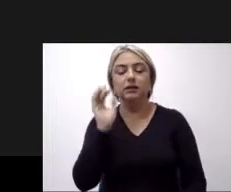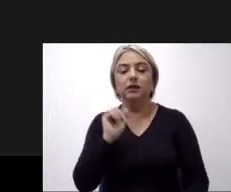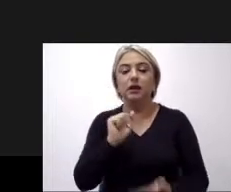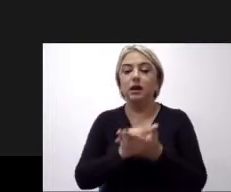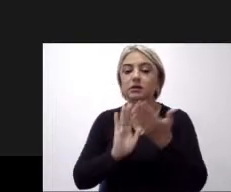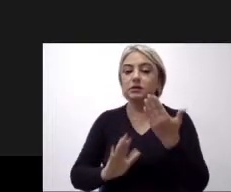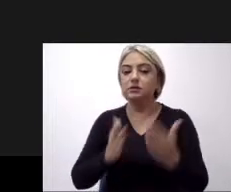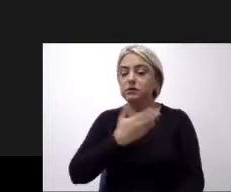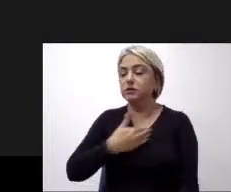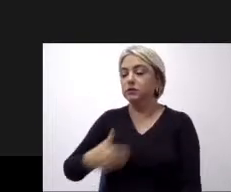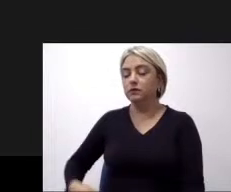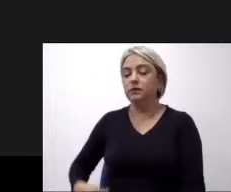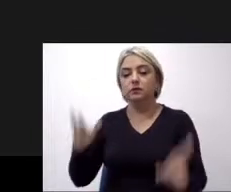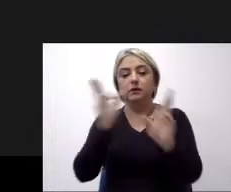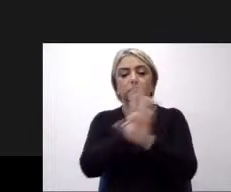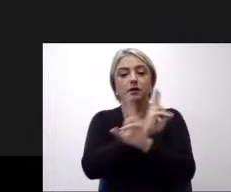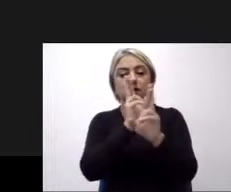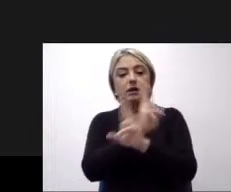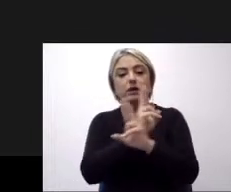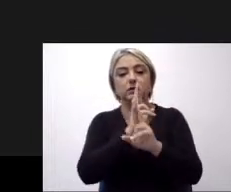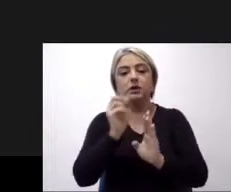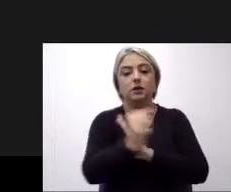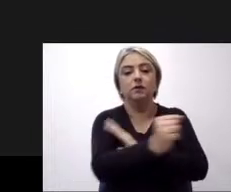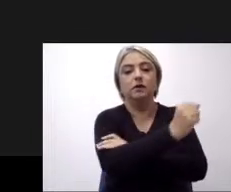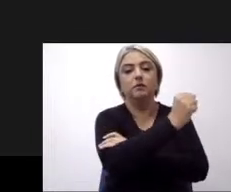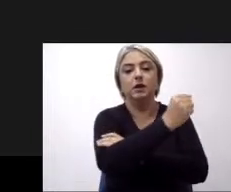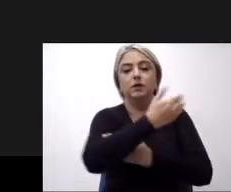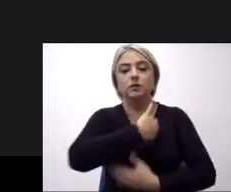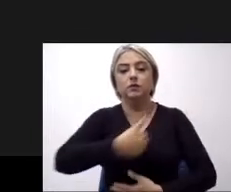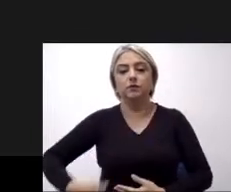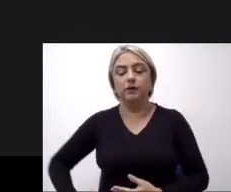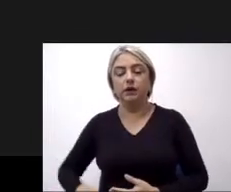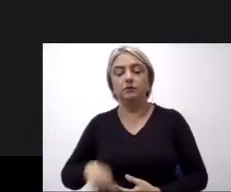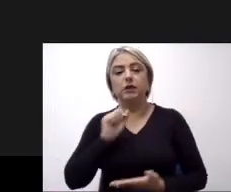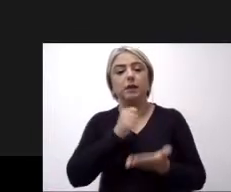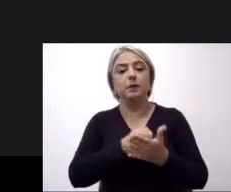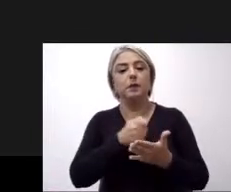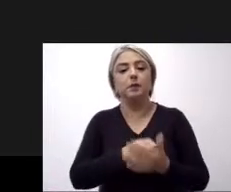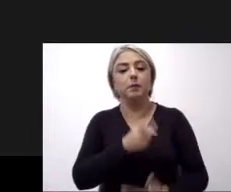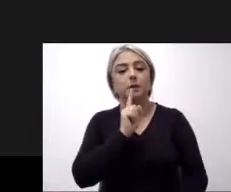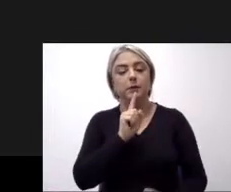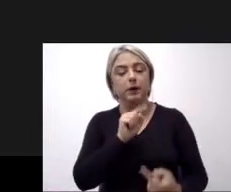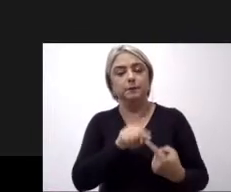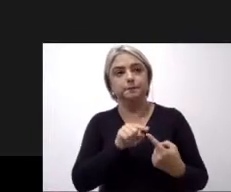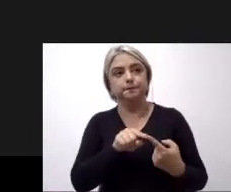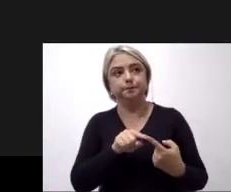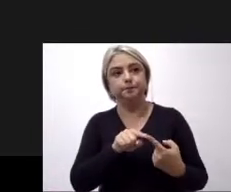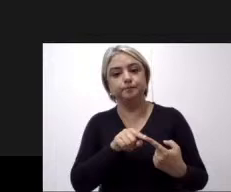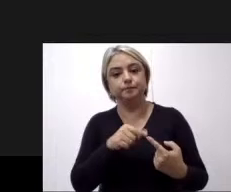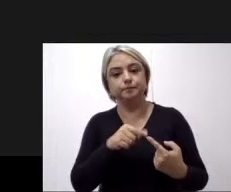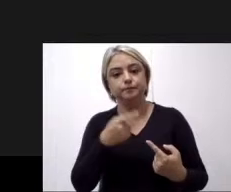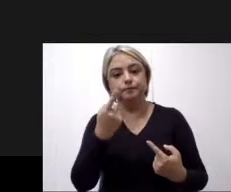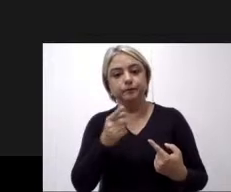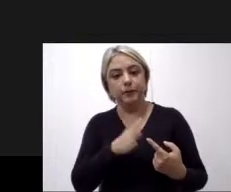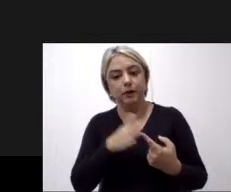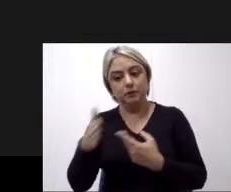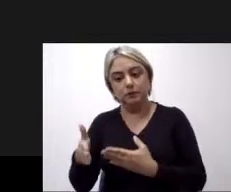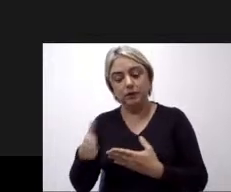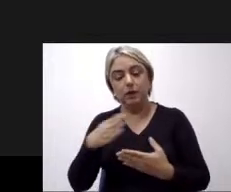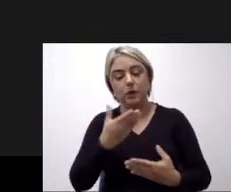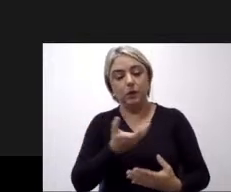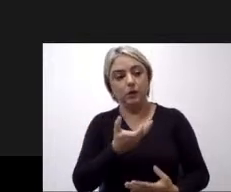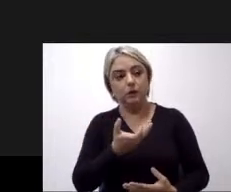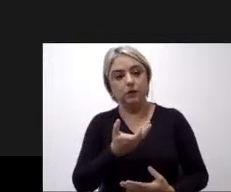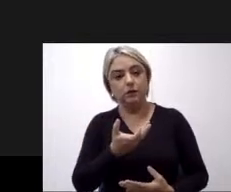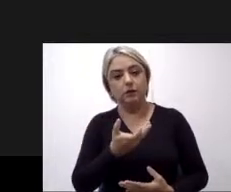So to conclude with this first point of my second part, I would say that research on state